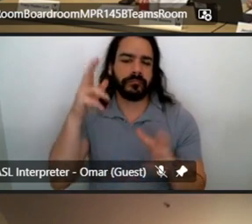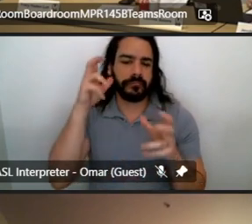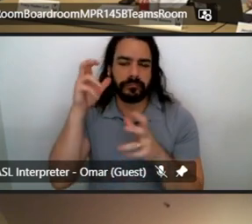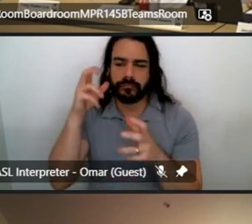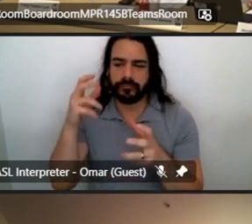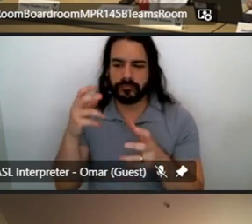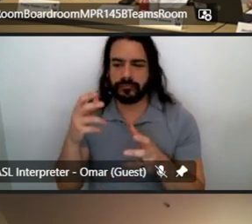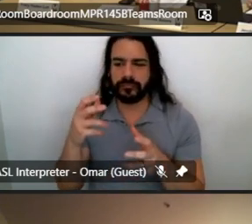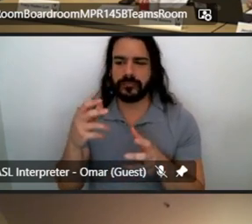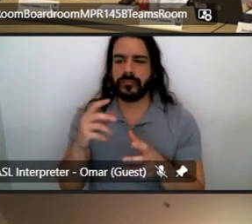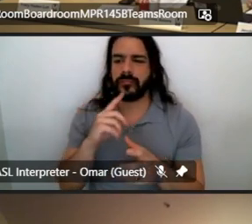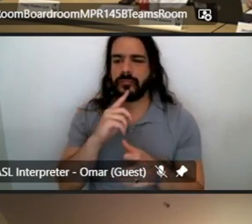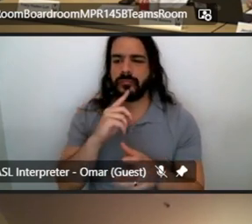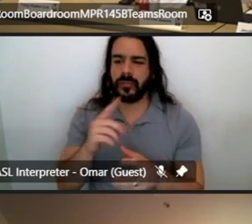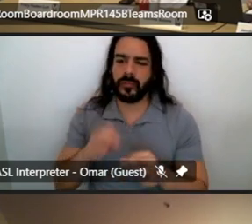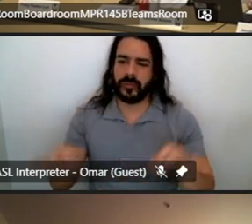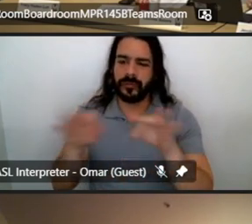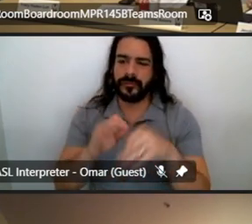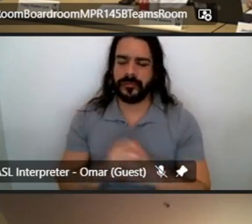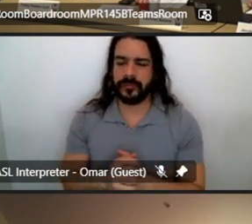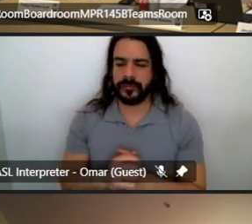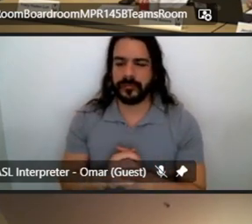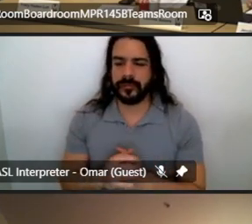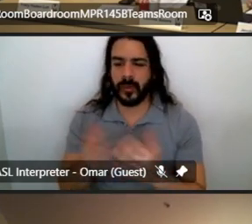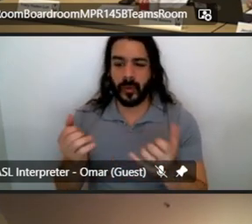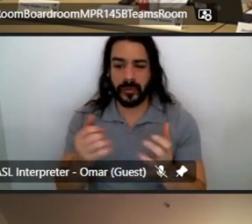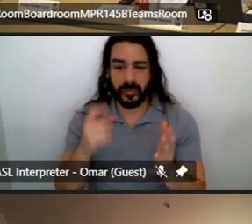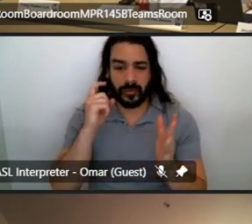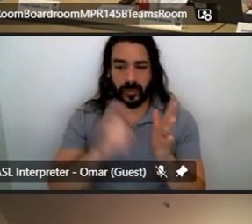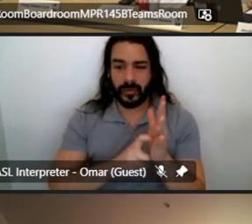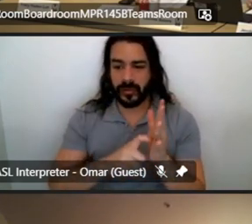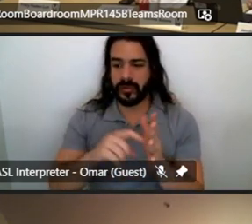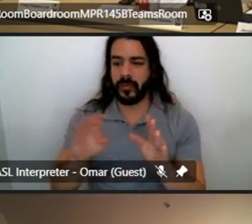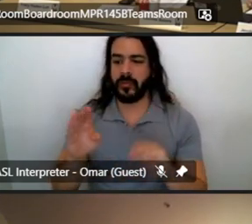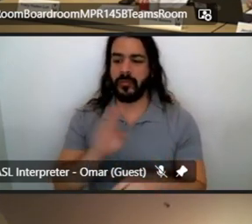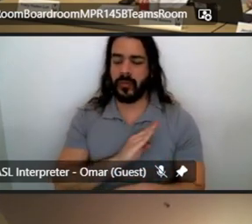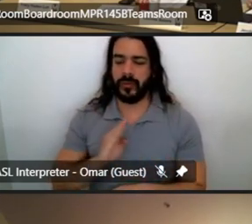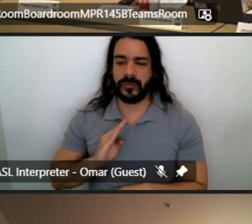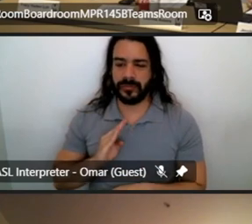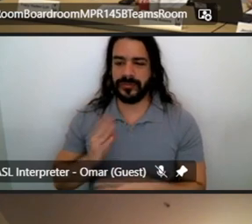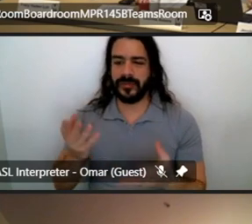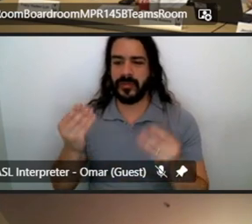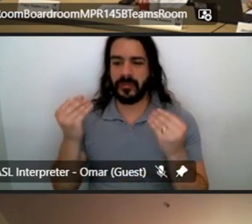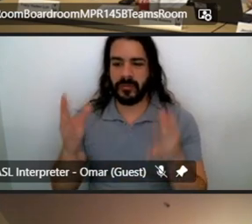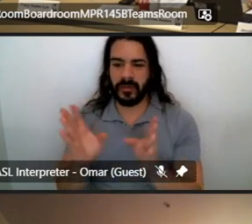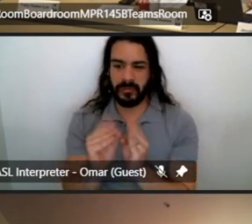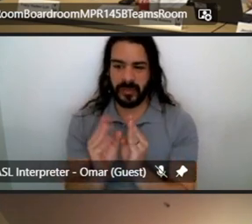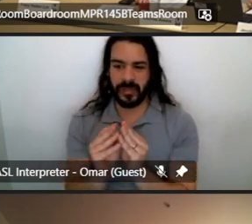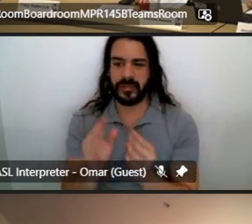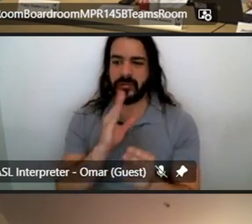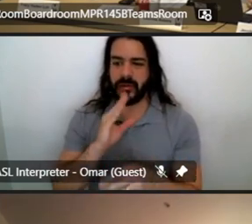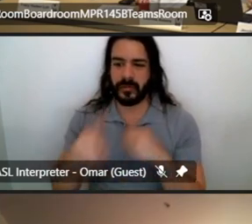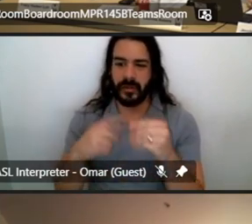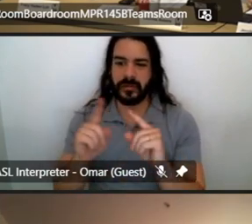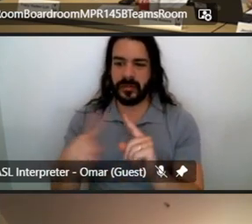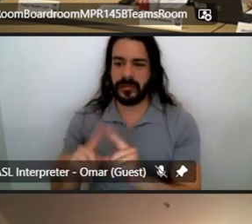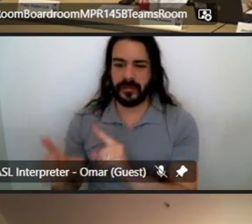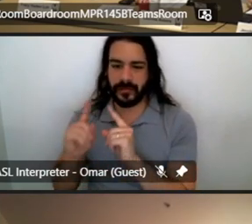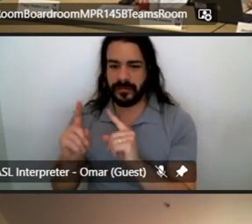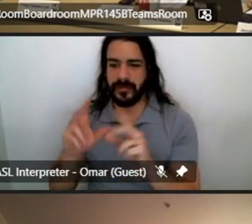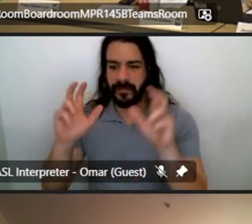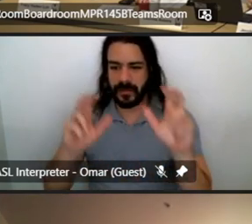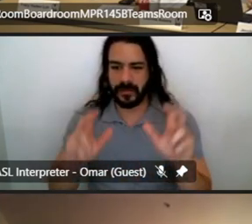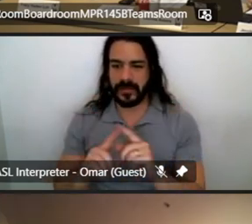that. I want to also recognize our board. We've transparently had multiple board meetings talking about different concepts and investments in this